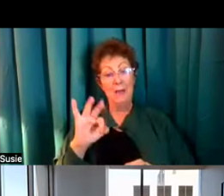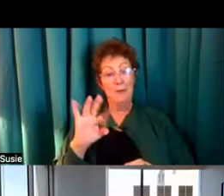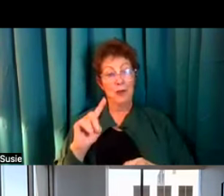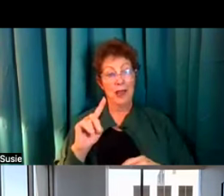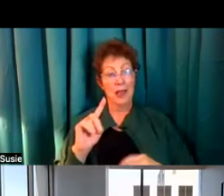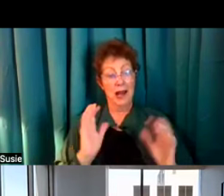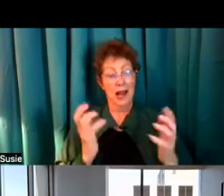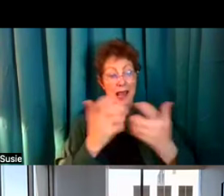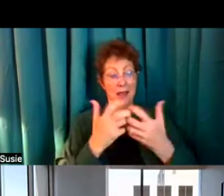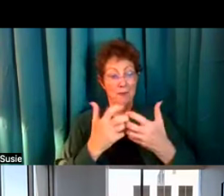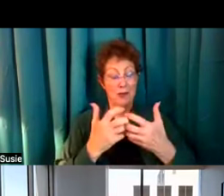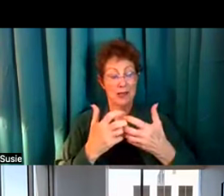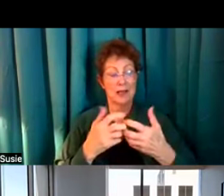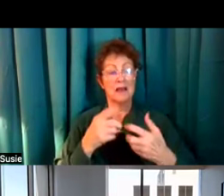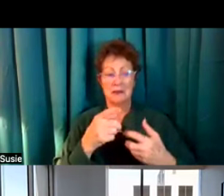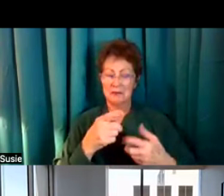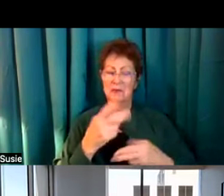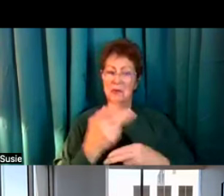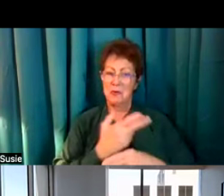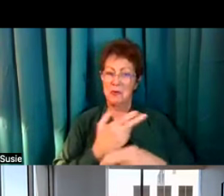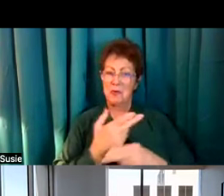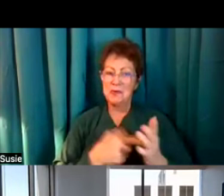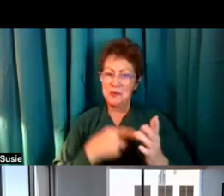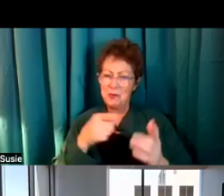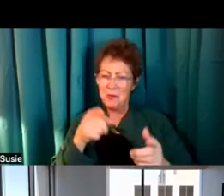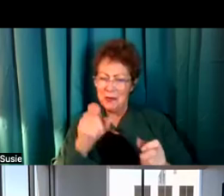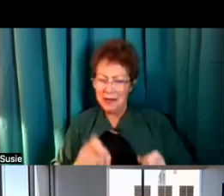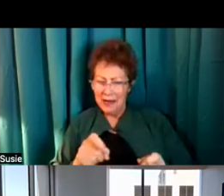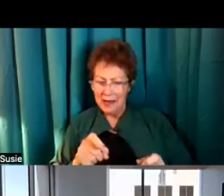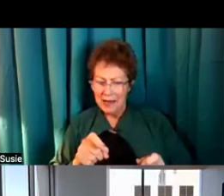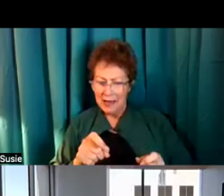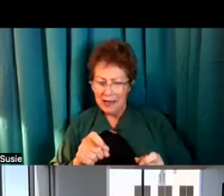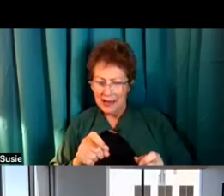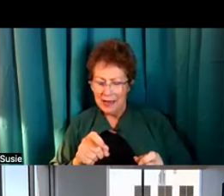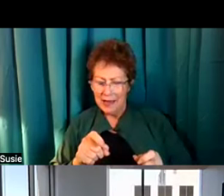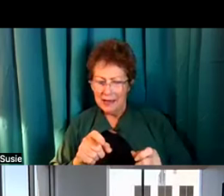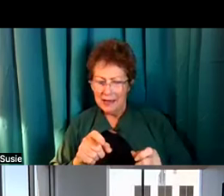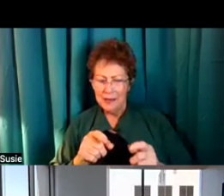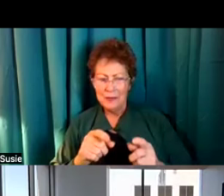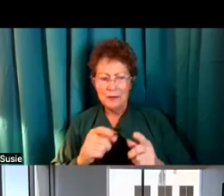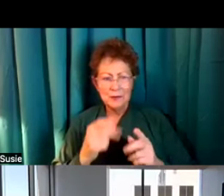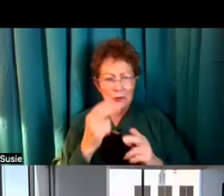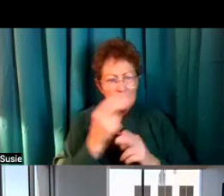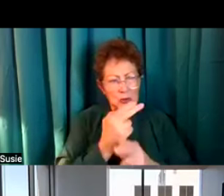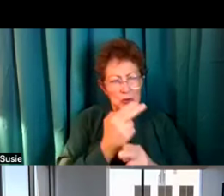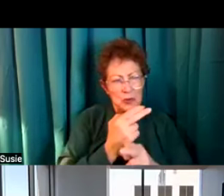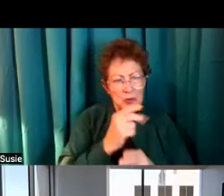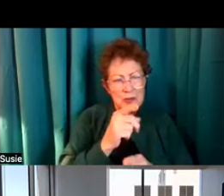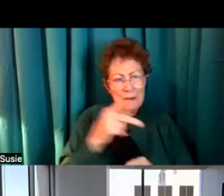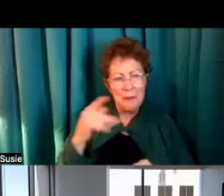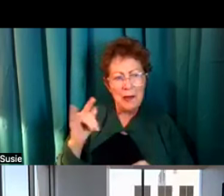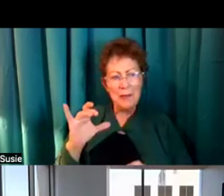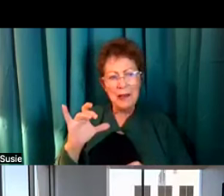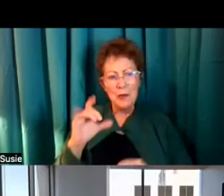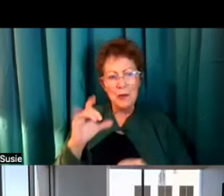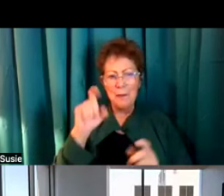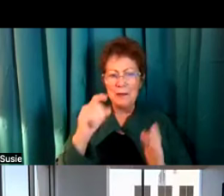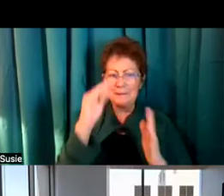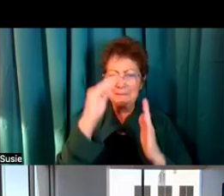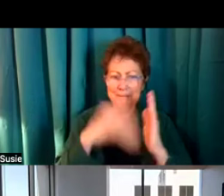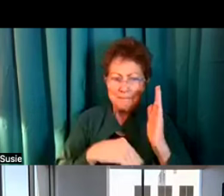are quite useful because you can sort of link via this public benefit statement that you have to have in your charter. You can sort of